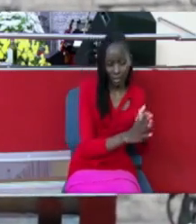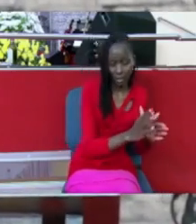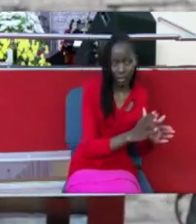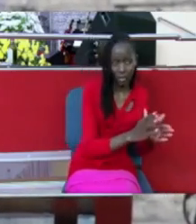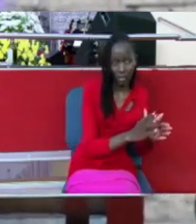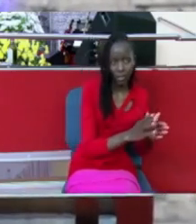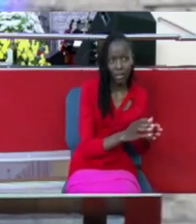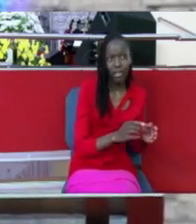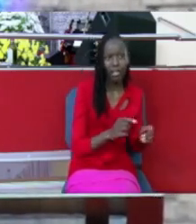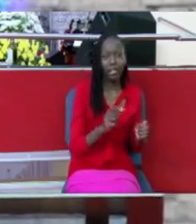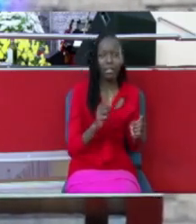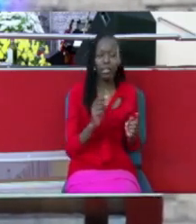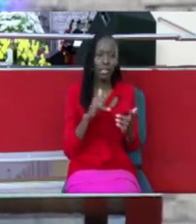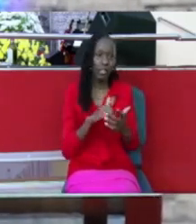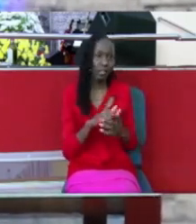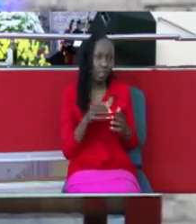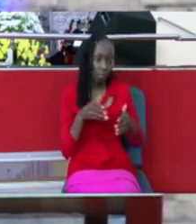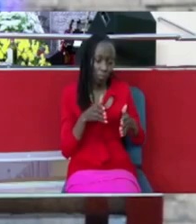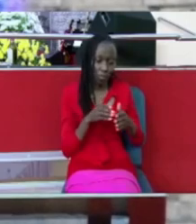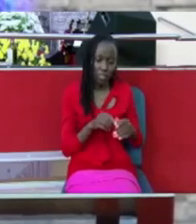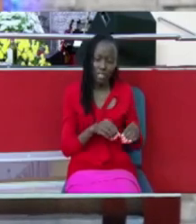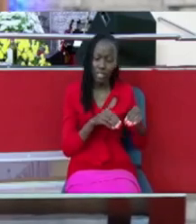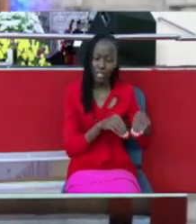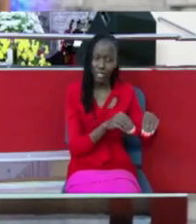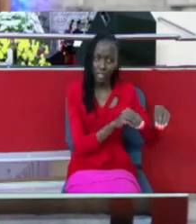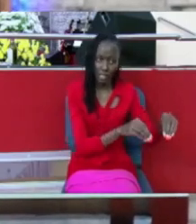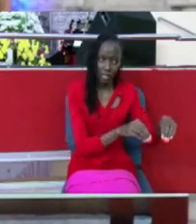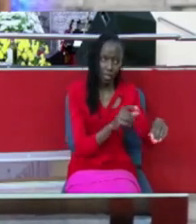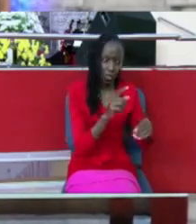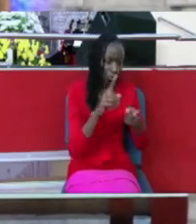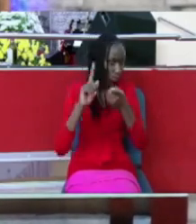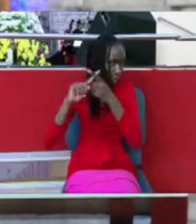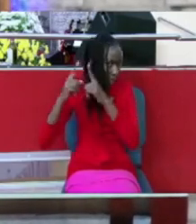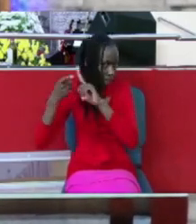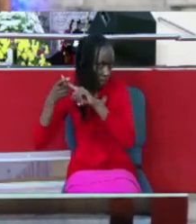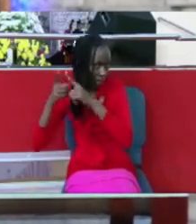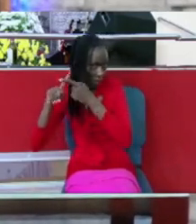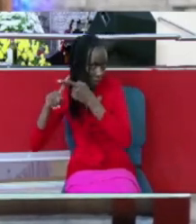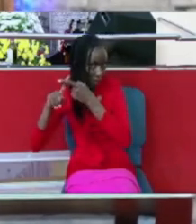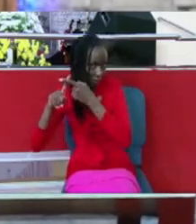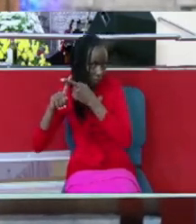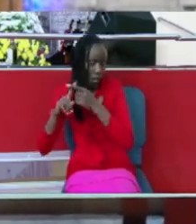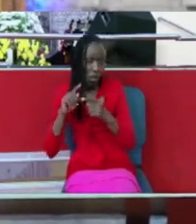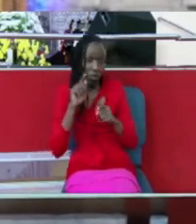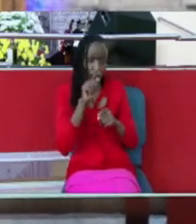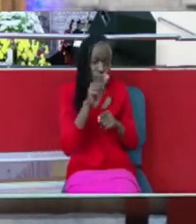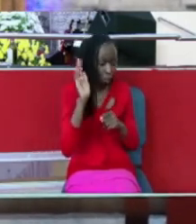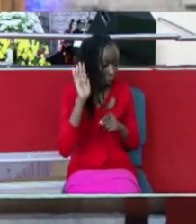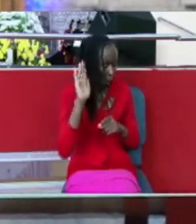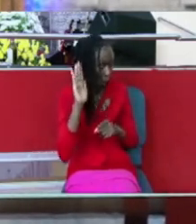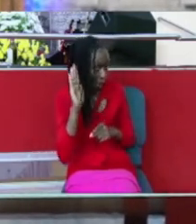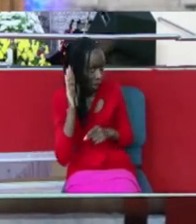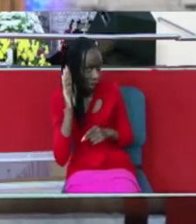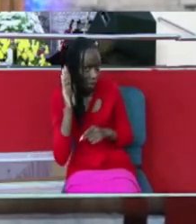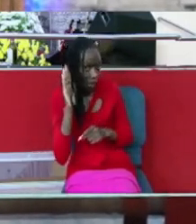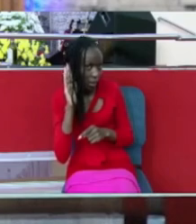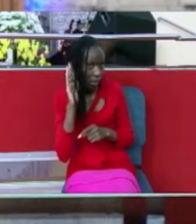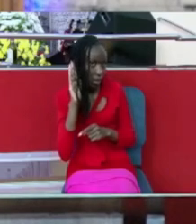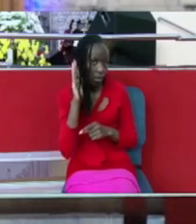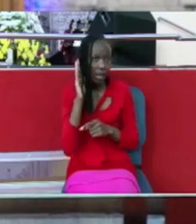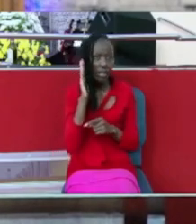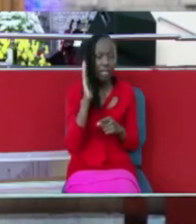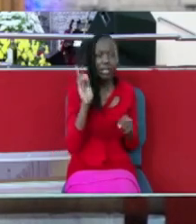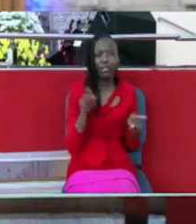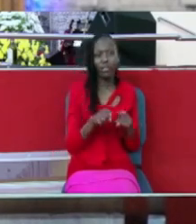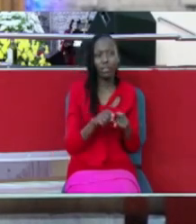a chain. Aha, ni mtiririko. You meditate. Aha, unatafakari. You obey. Unatii. And then